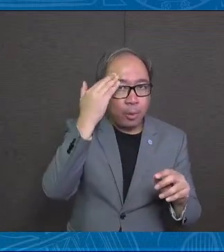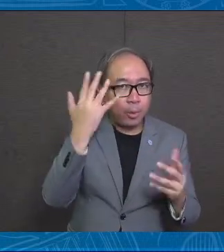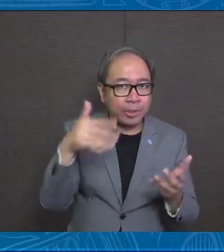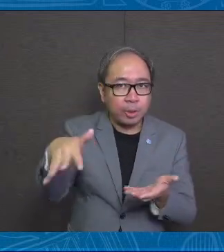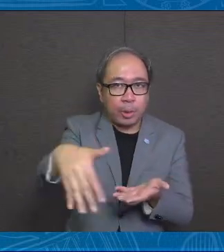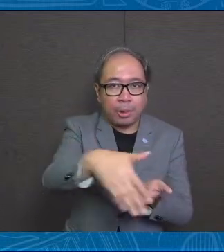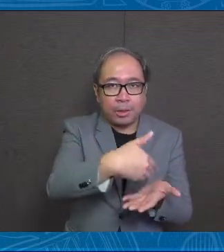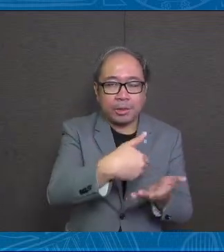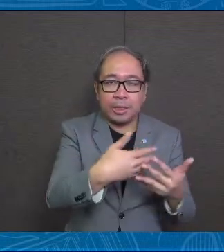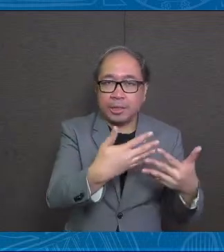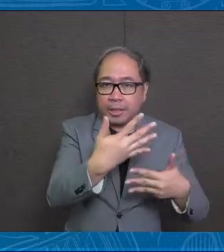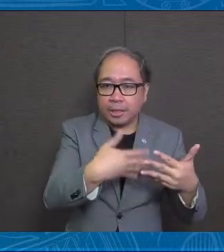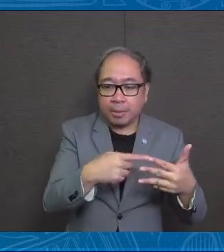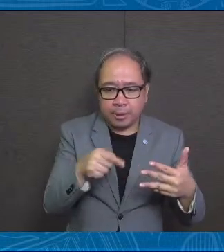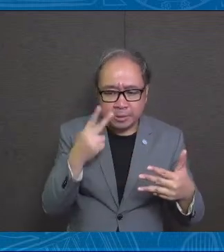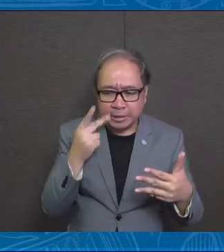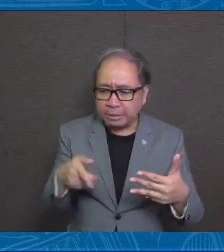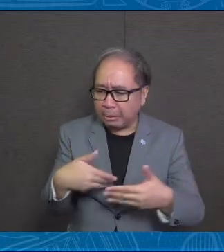data is not available.